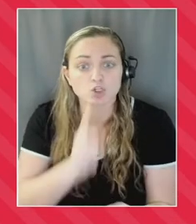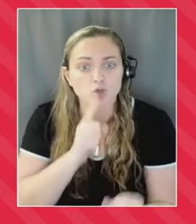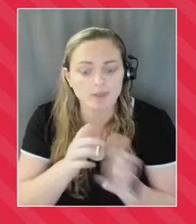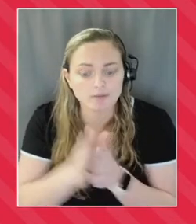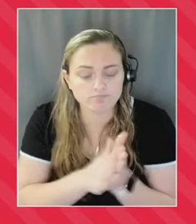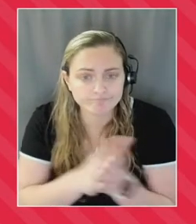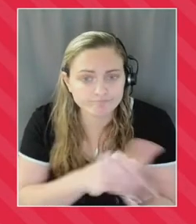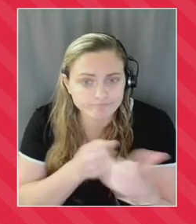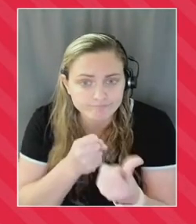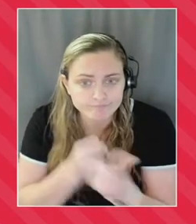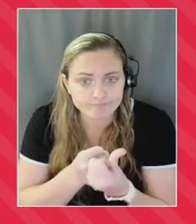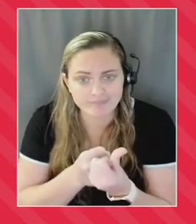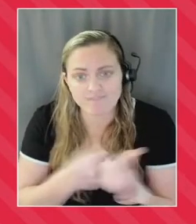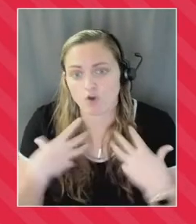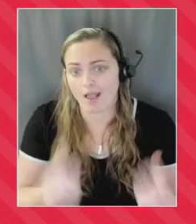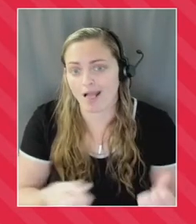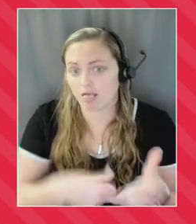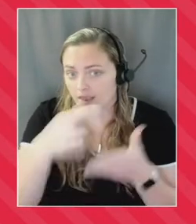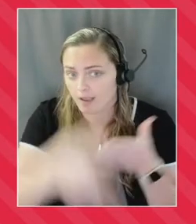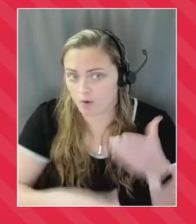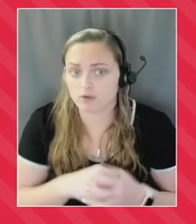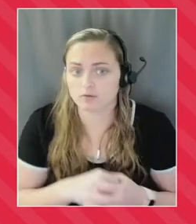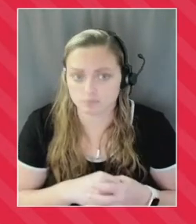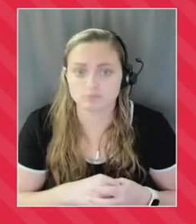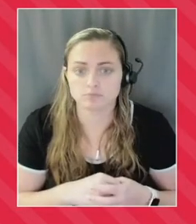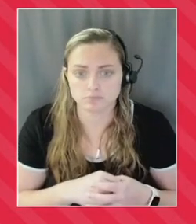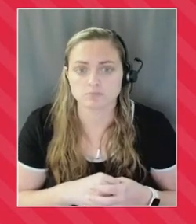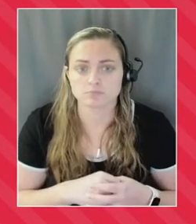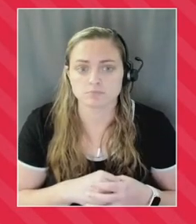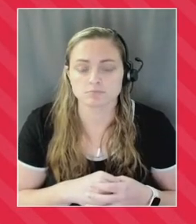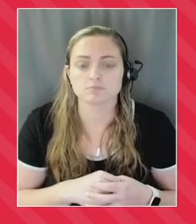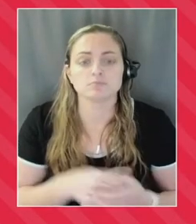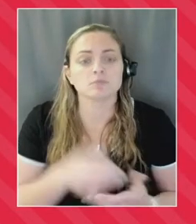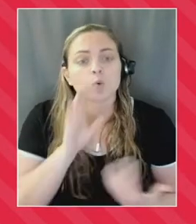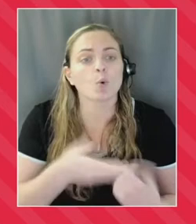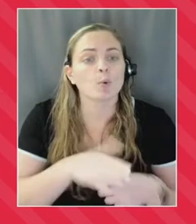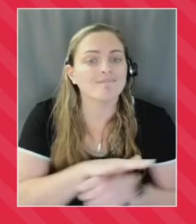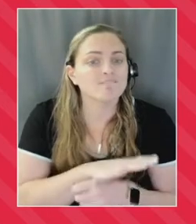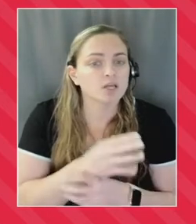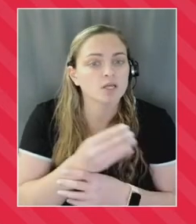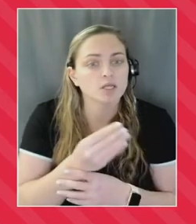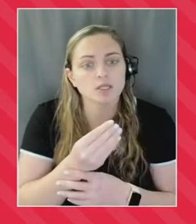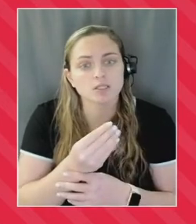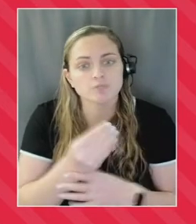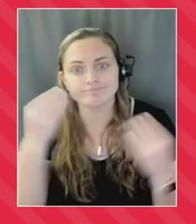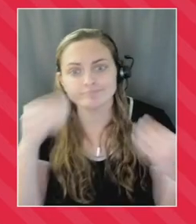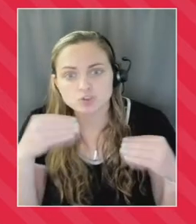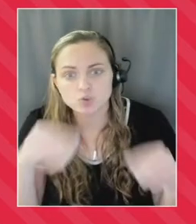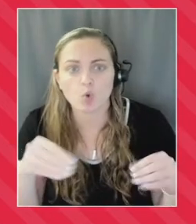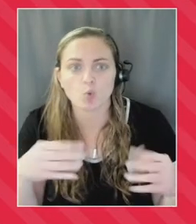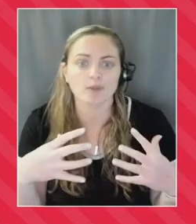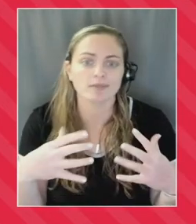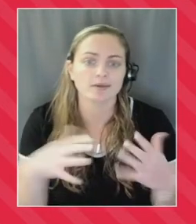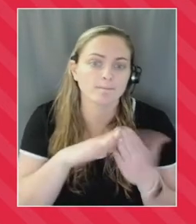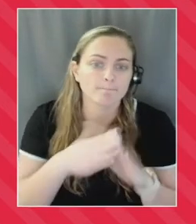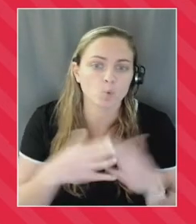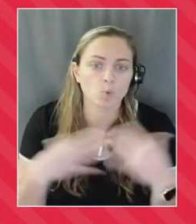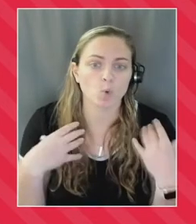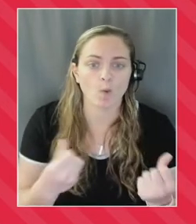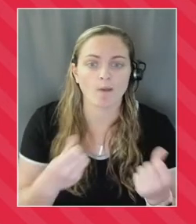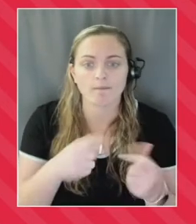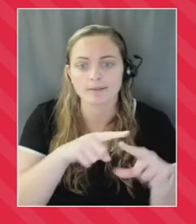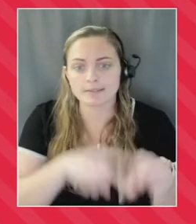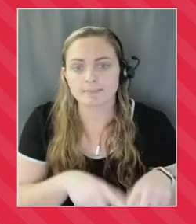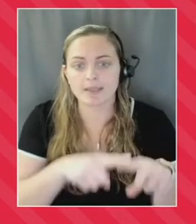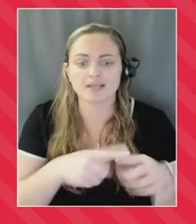outcomes. So we're refreshing our store, the look and feel of the store. We're adding a community wellness space. We've added Fresh Connect,